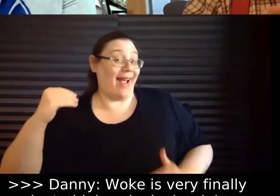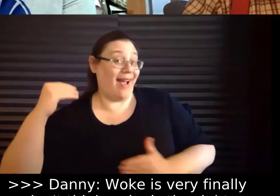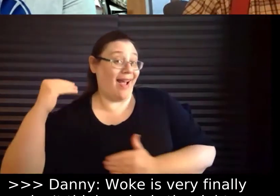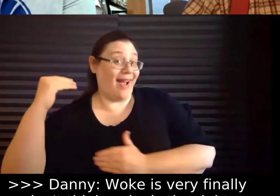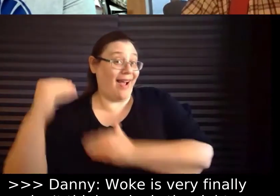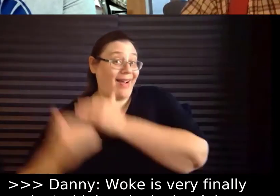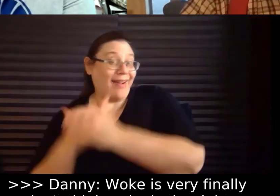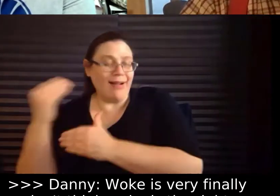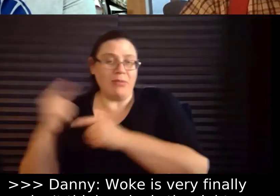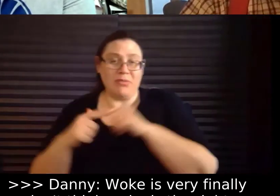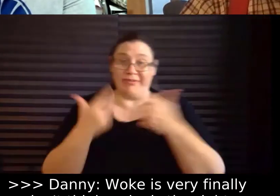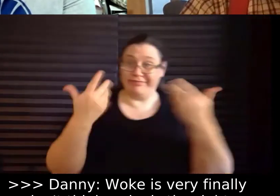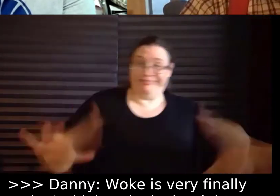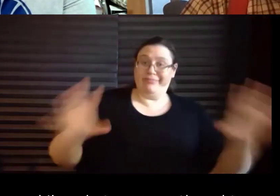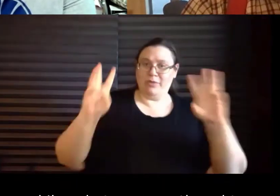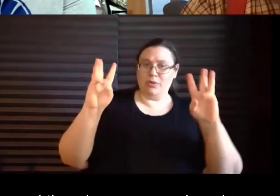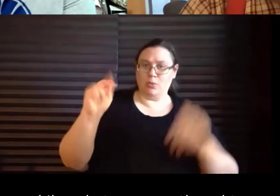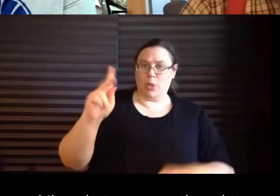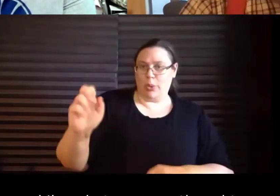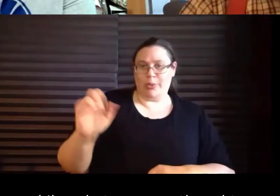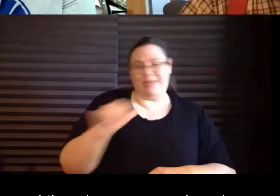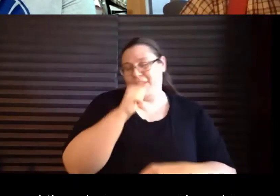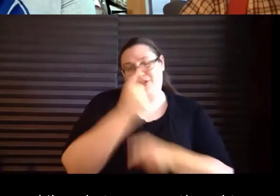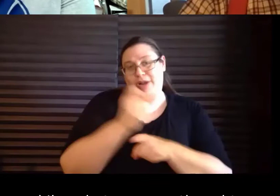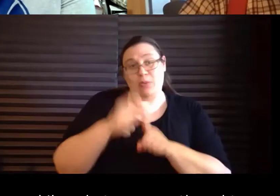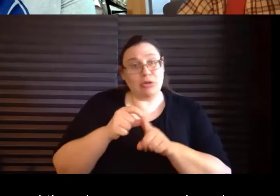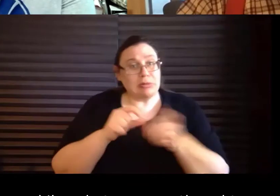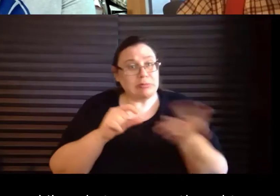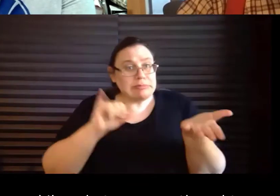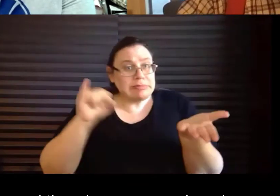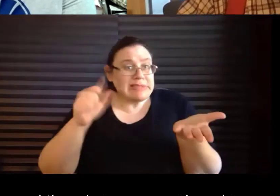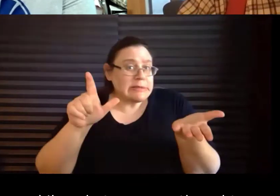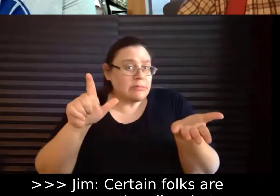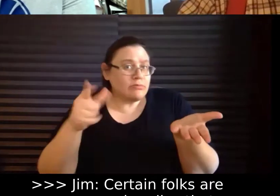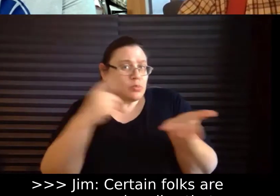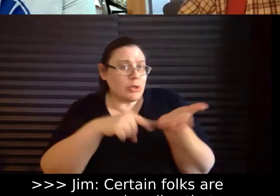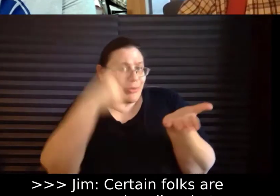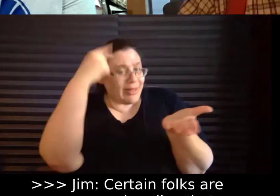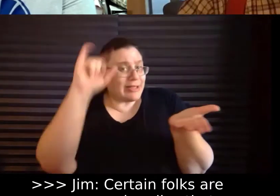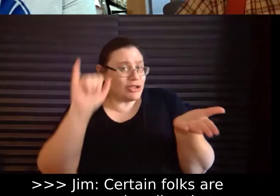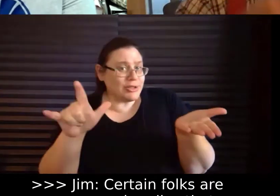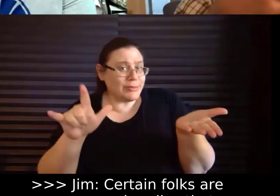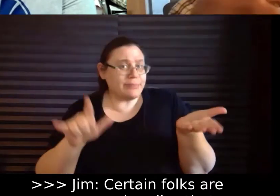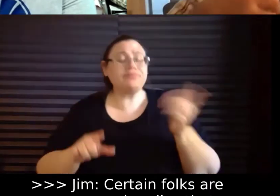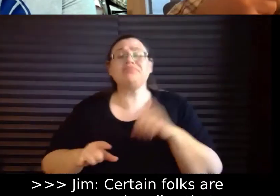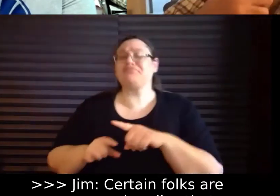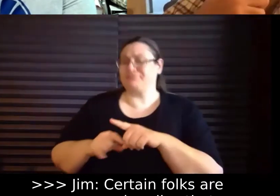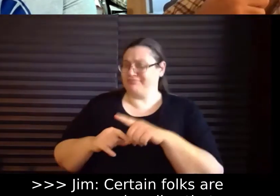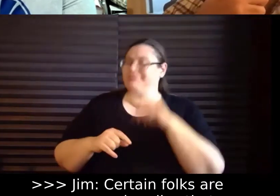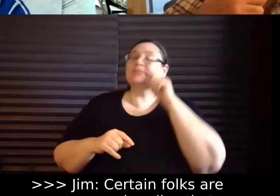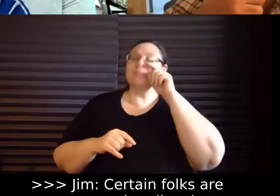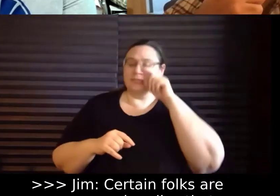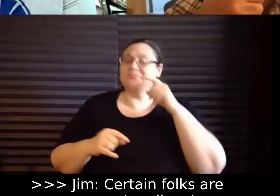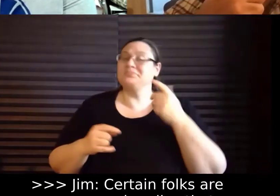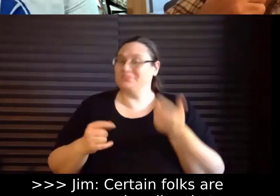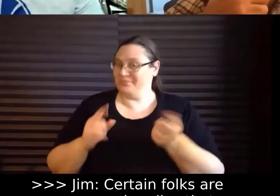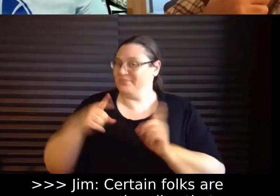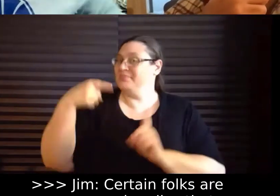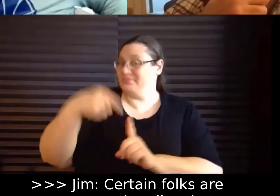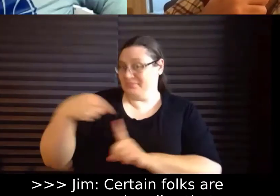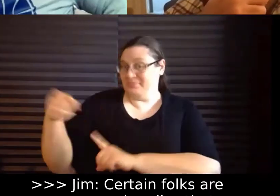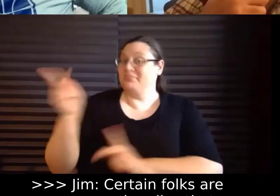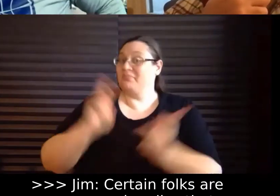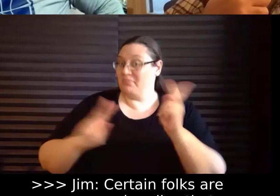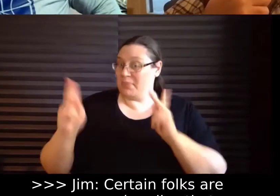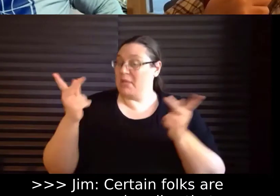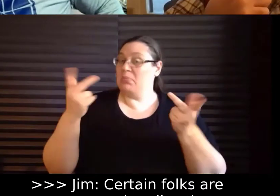don't think woke is the right word. Jim, what are your thoughts? I mean, certain folks have